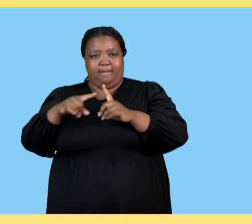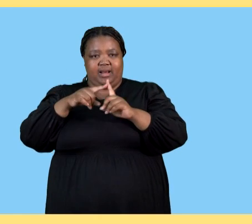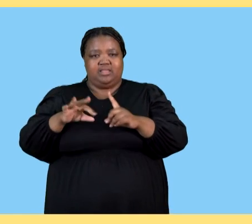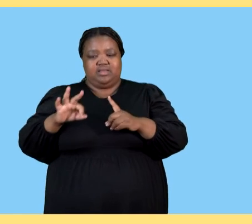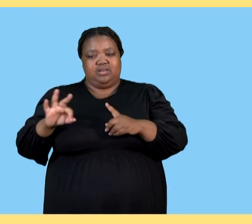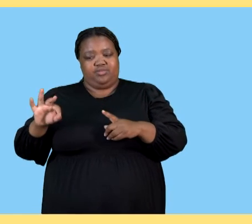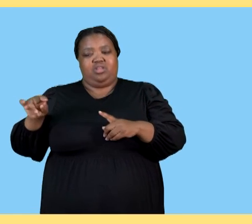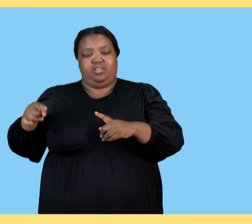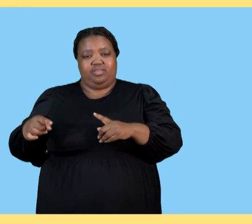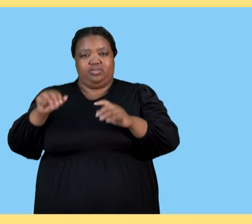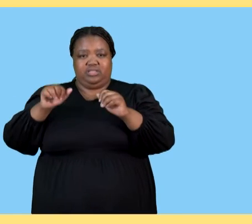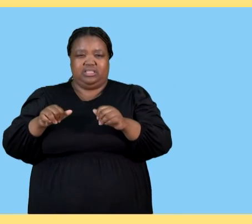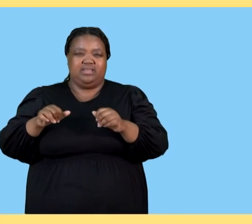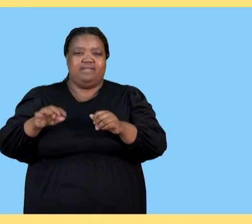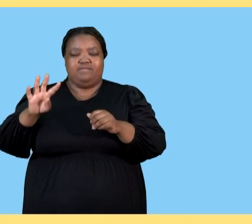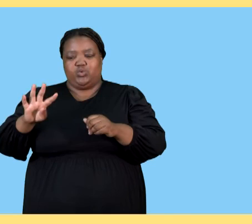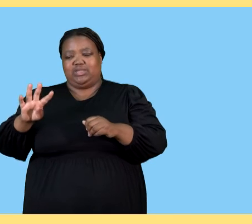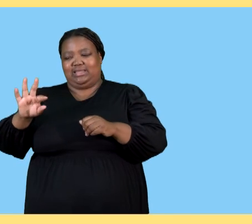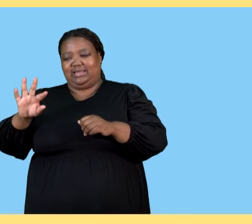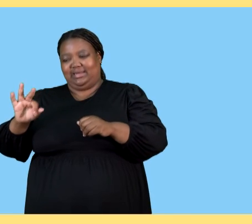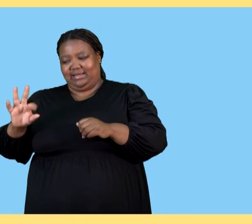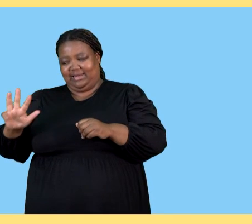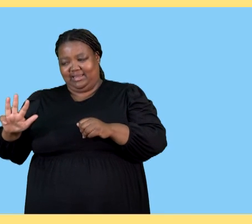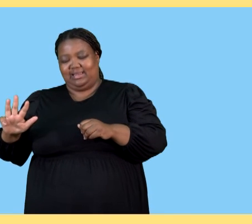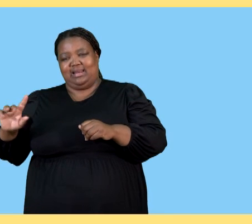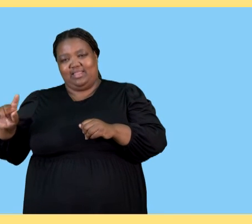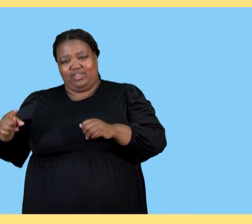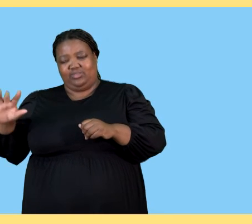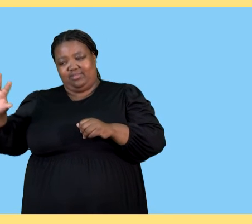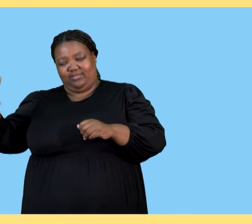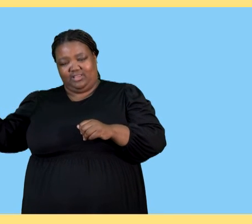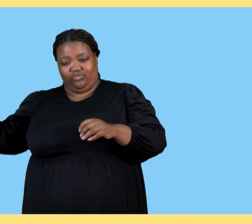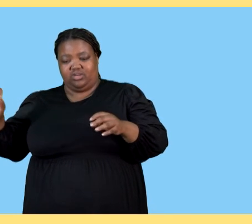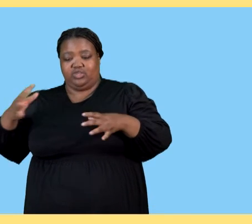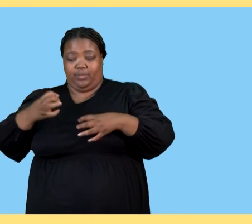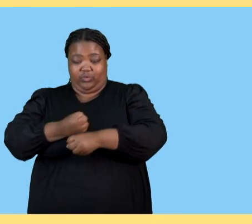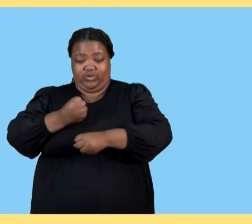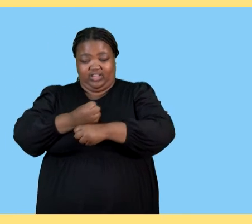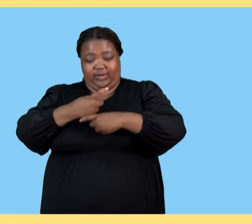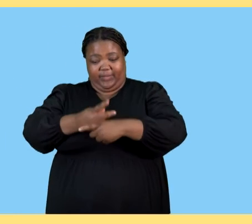me 49,500. That is my total cost of production.